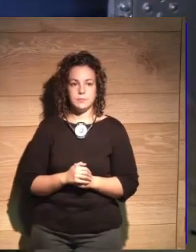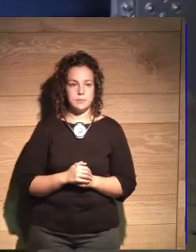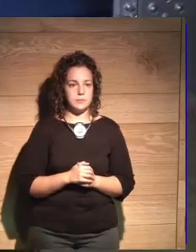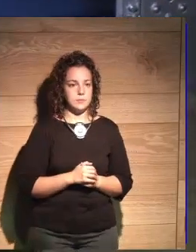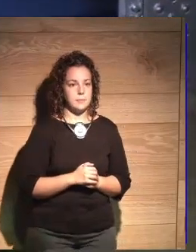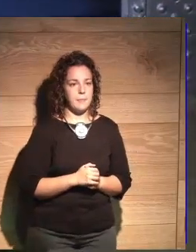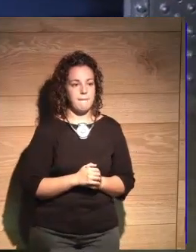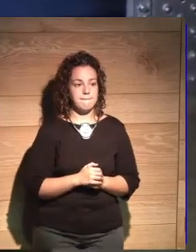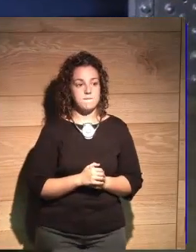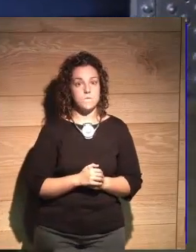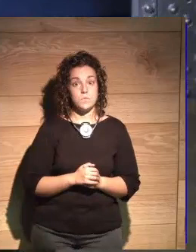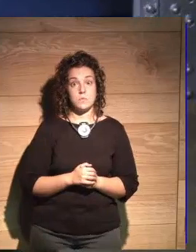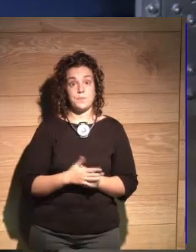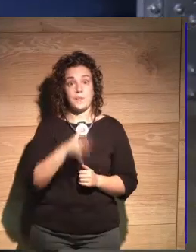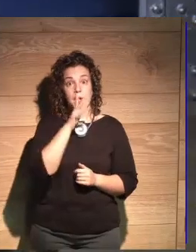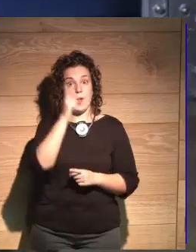Got it.